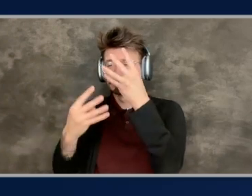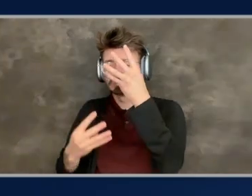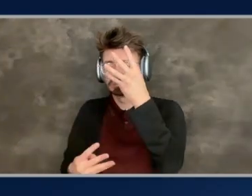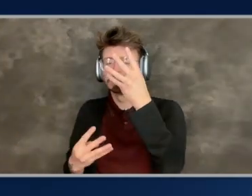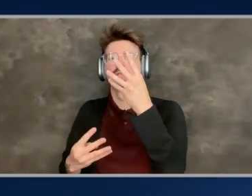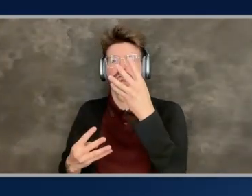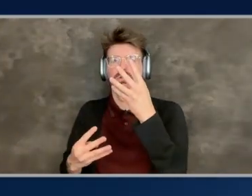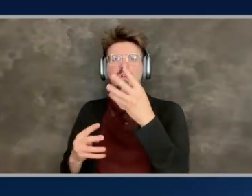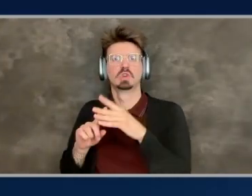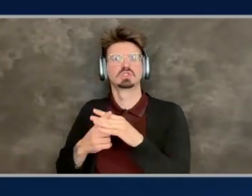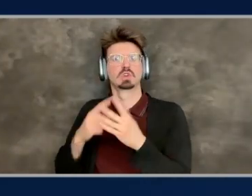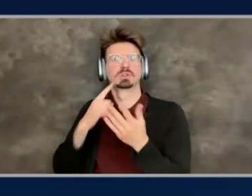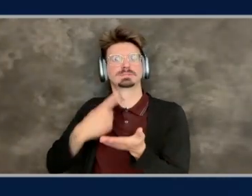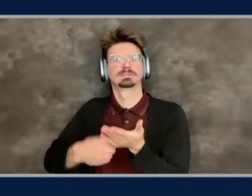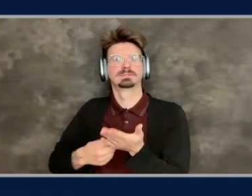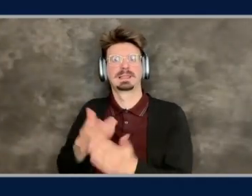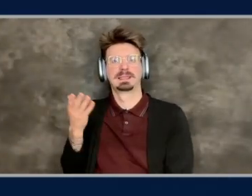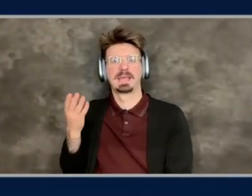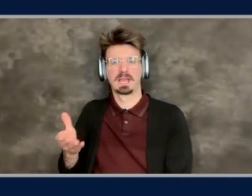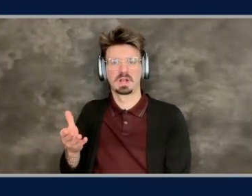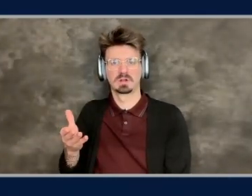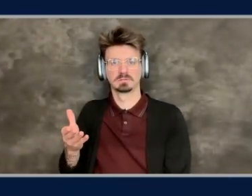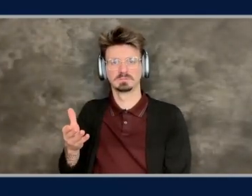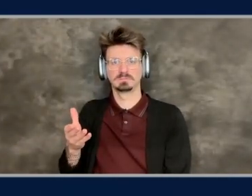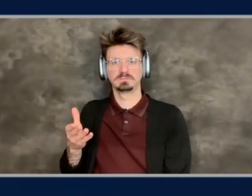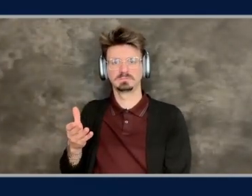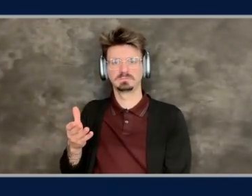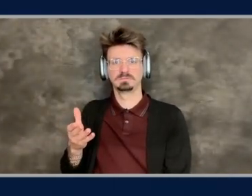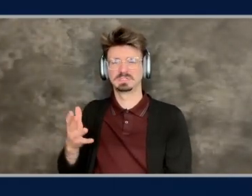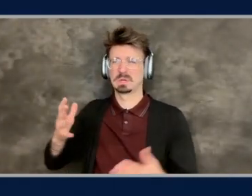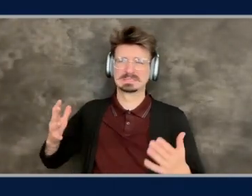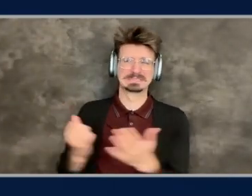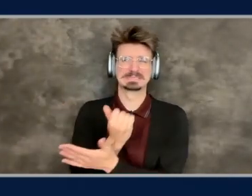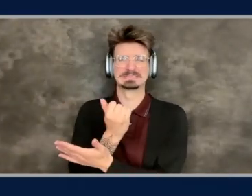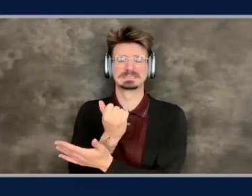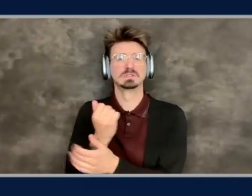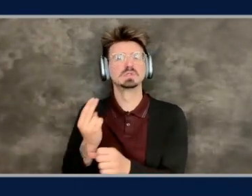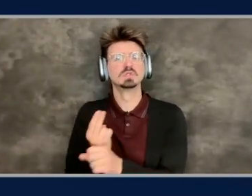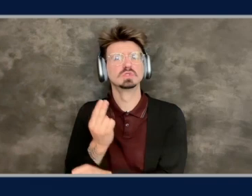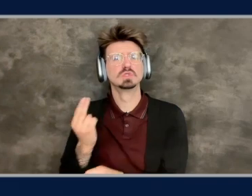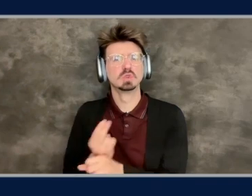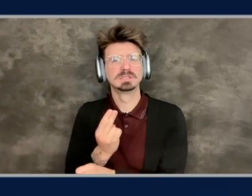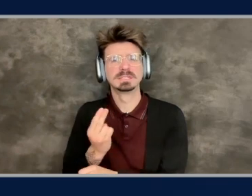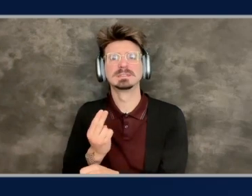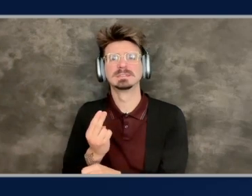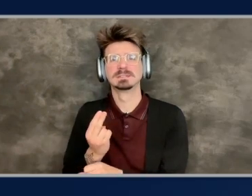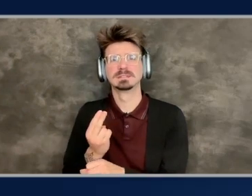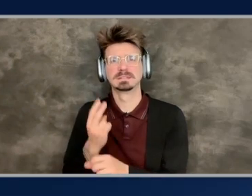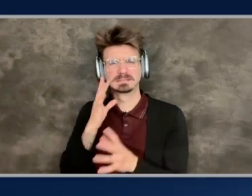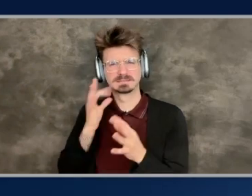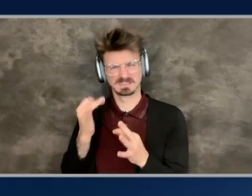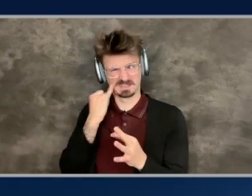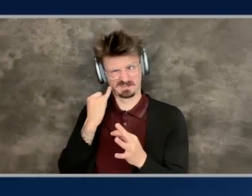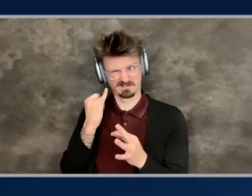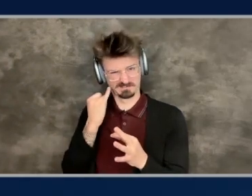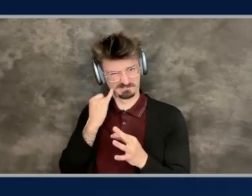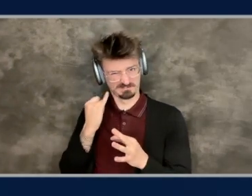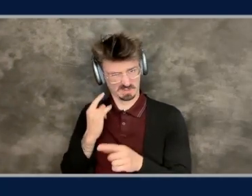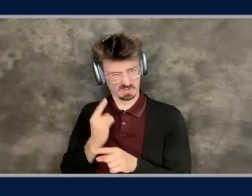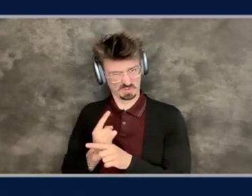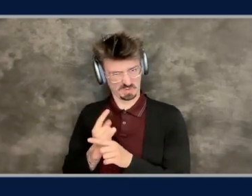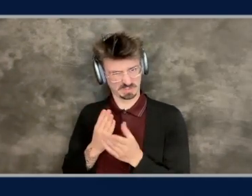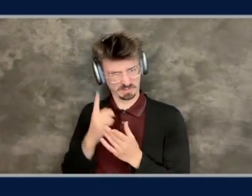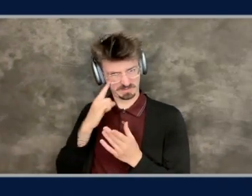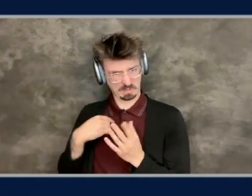discussion and start to help use Q to be able to kind of isolate, is this even the right service for you, right? Yeah, so Ganesh, put that in Q, not necessarily